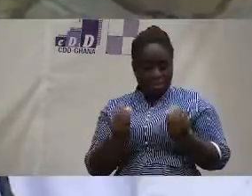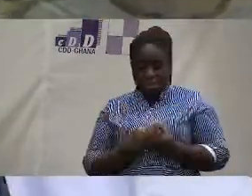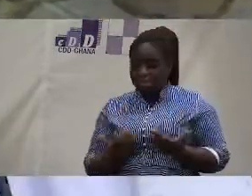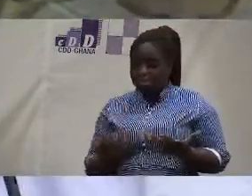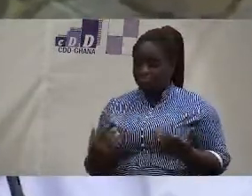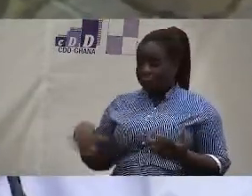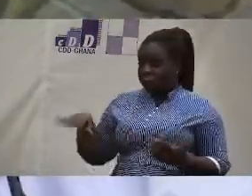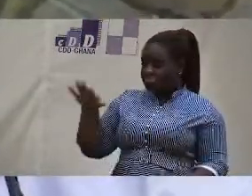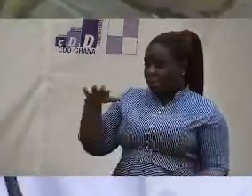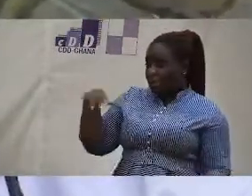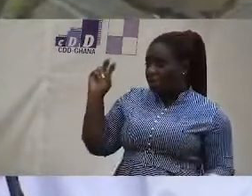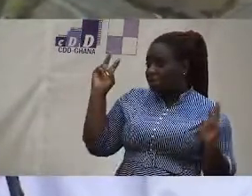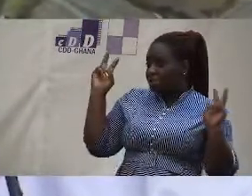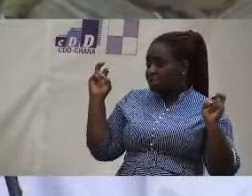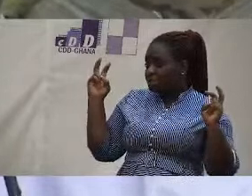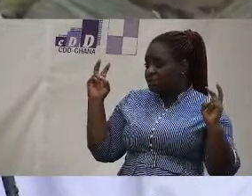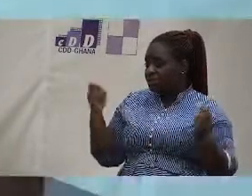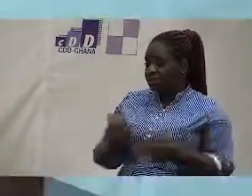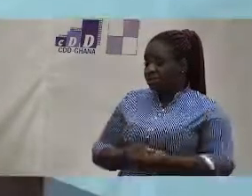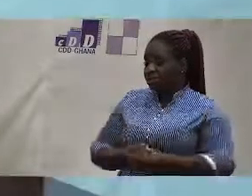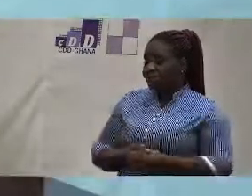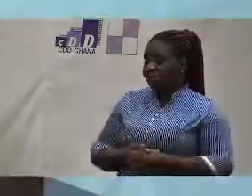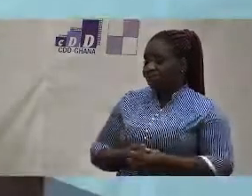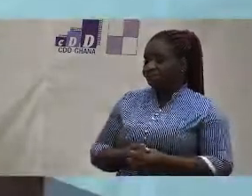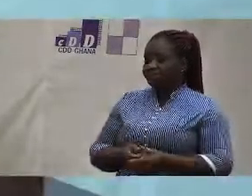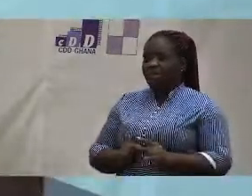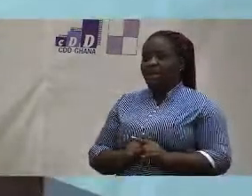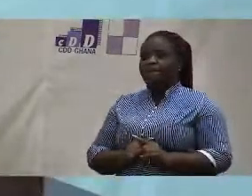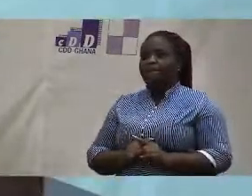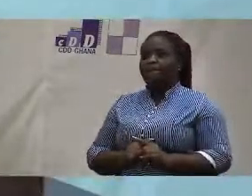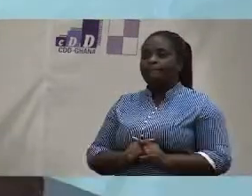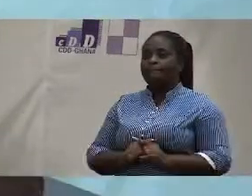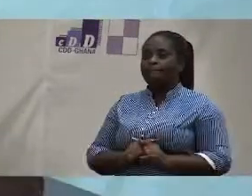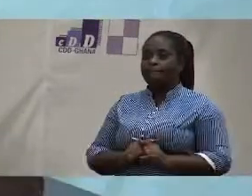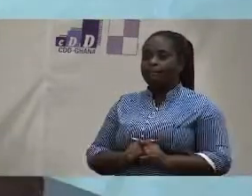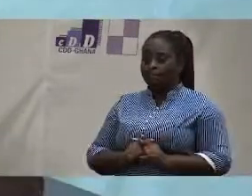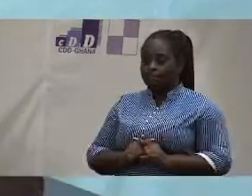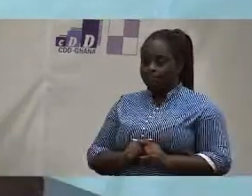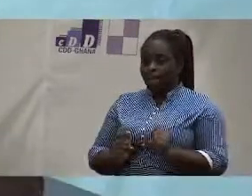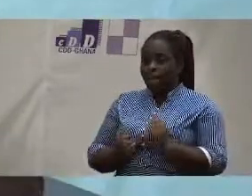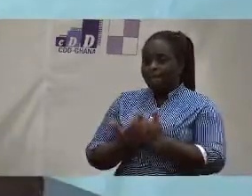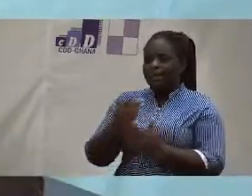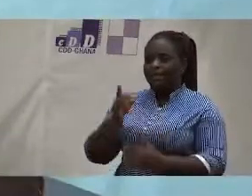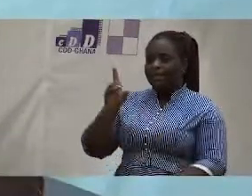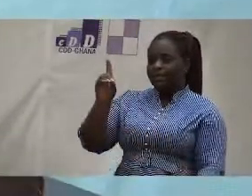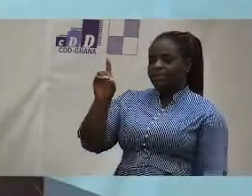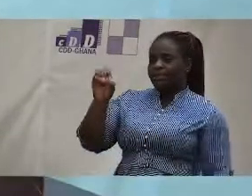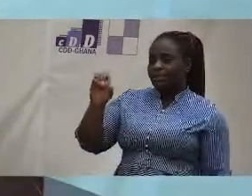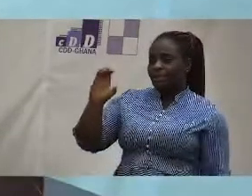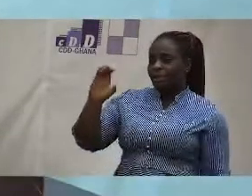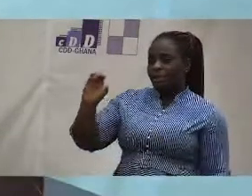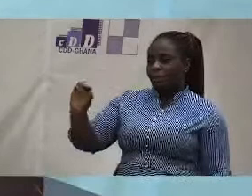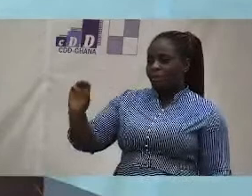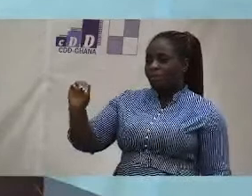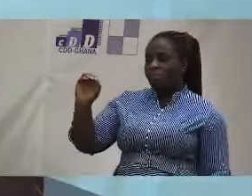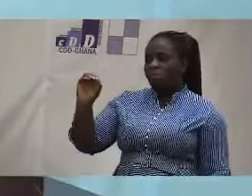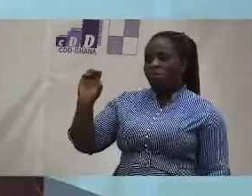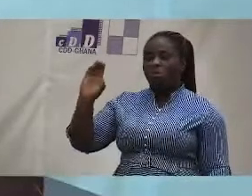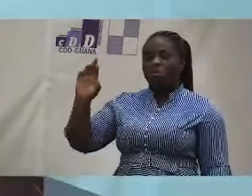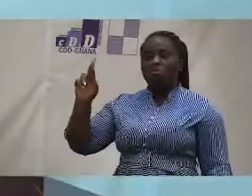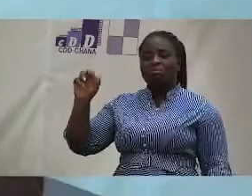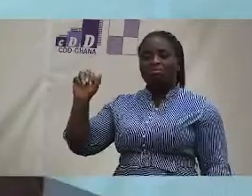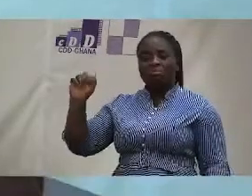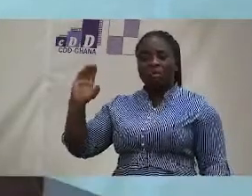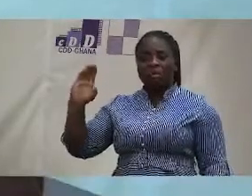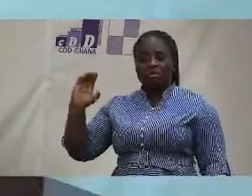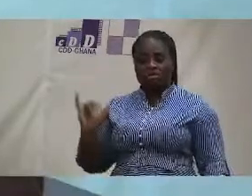course, around issues by in the liberal democratic states. And here they include